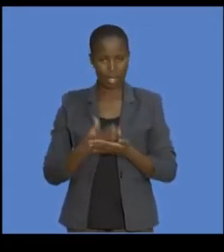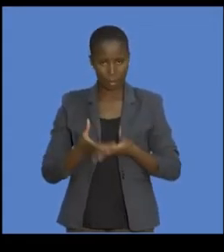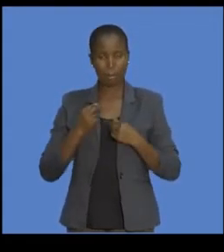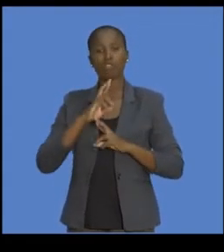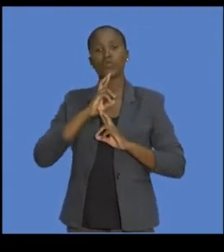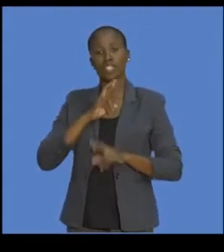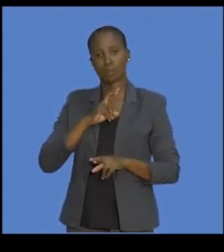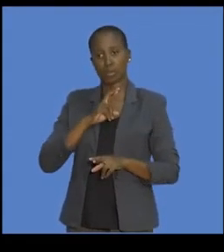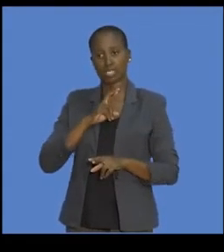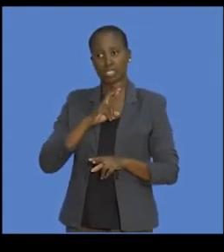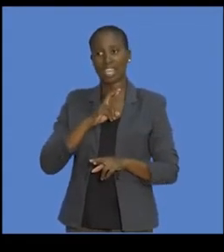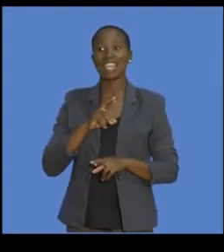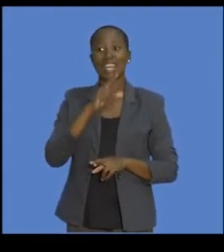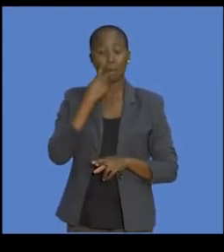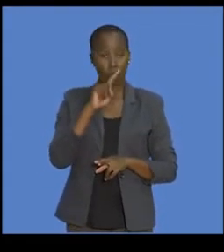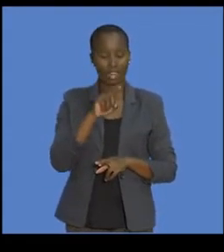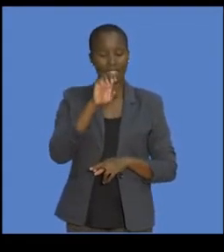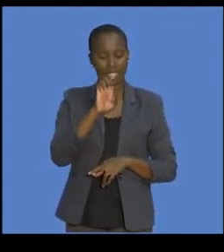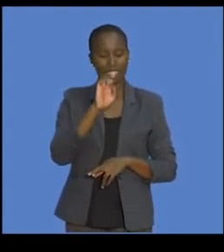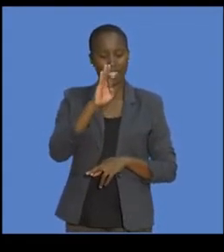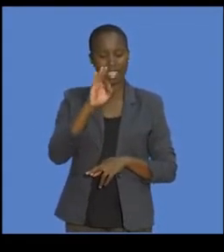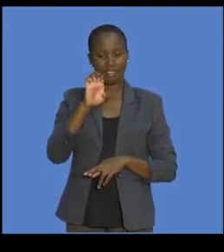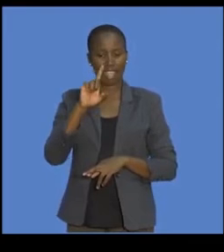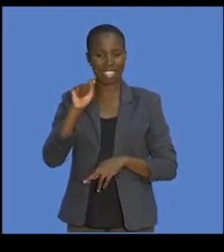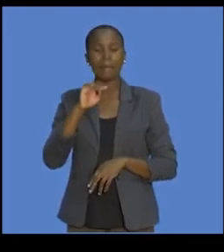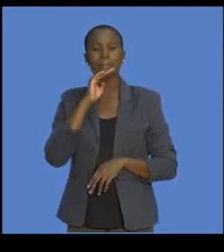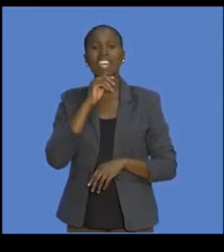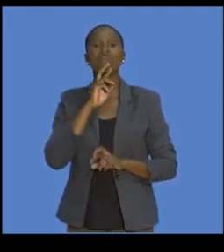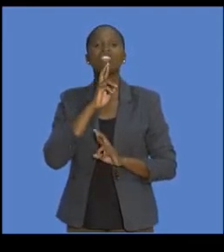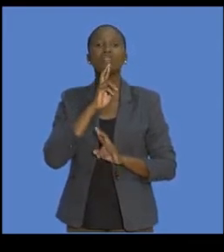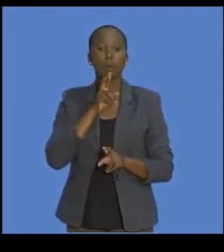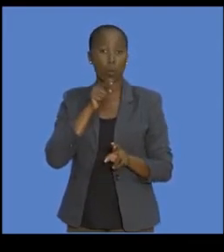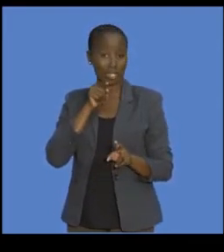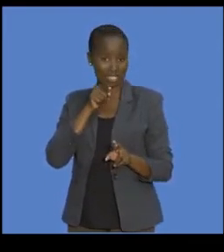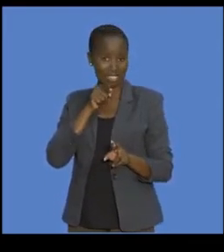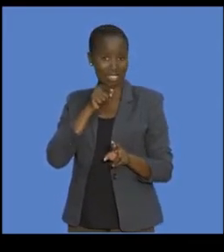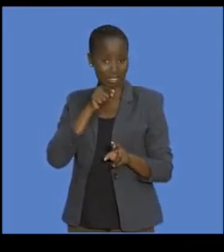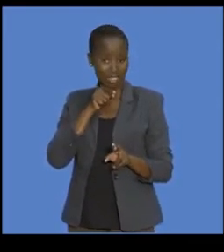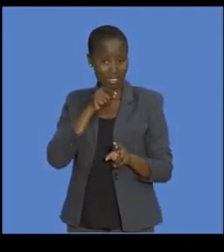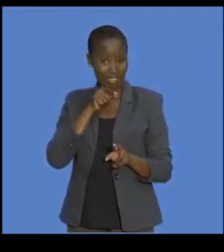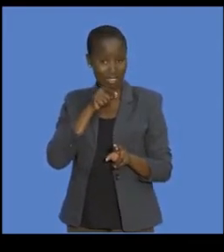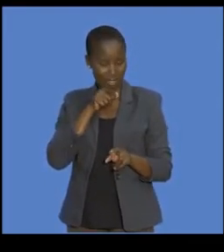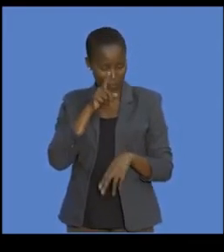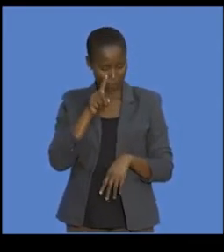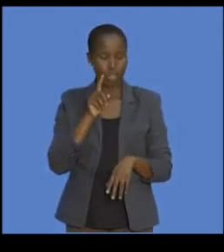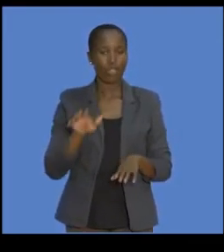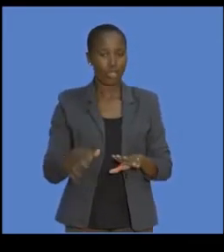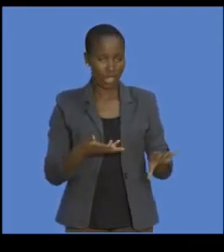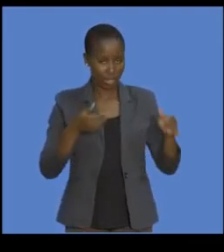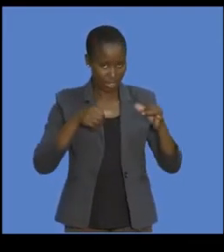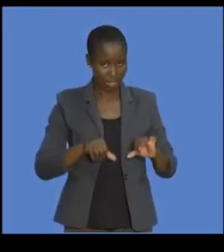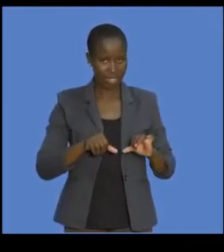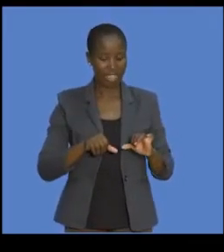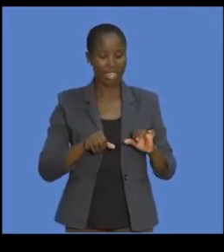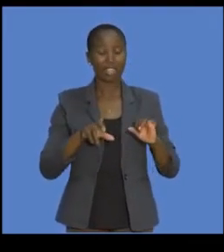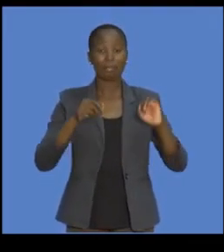the effect that's going to happen. The response will happen from the effect. And then